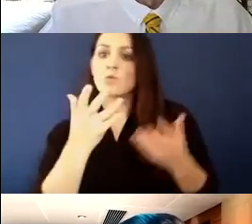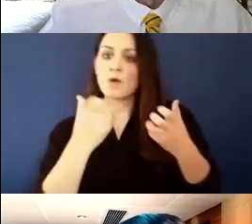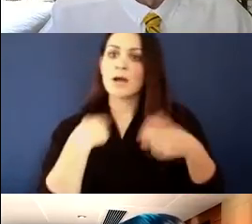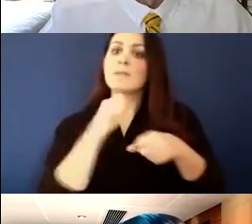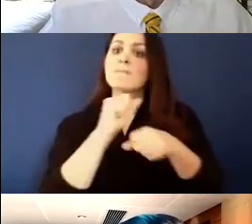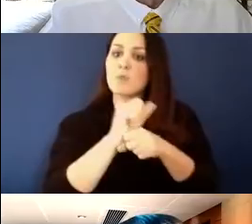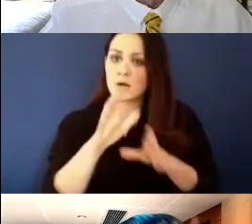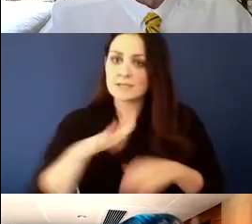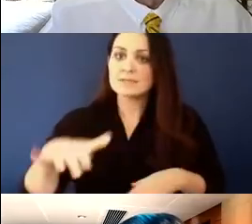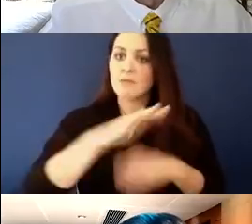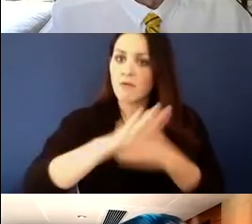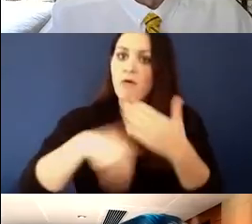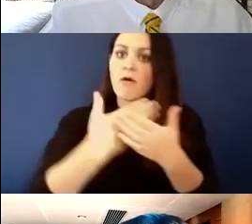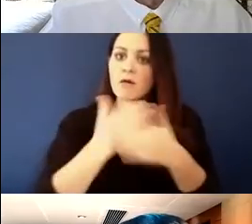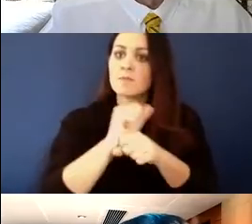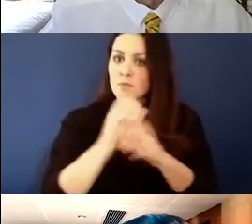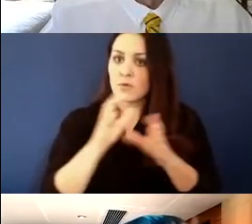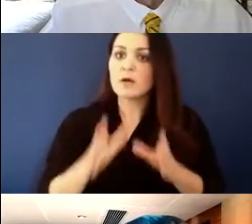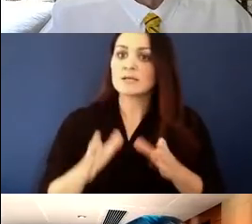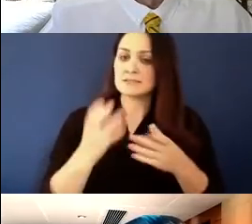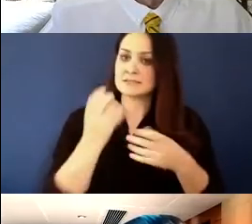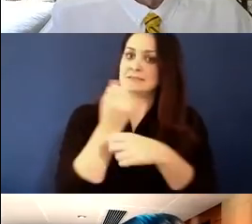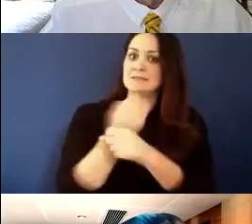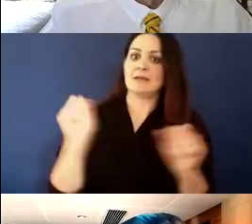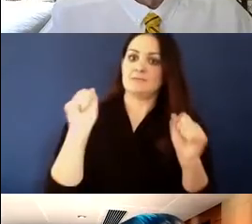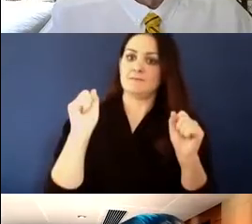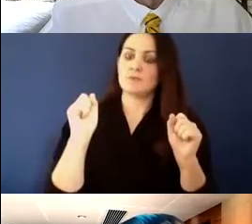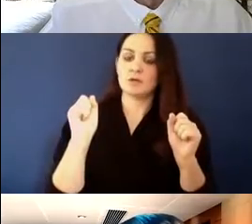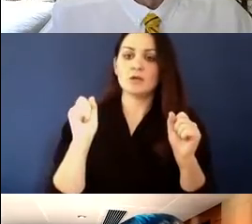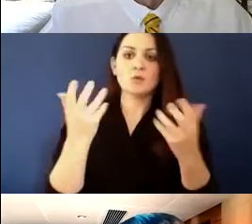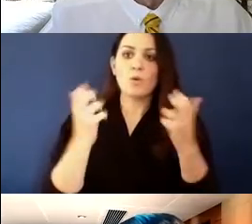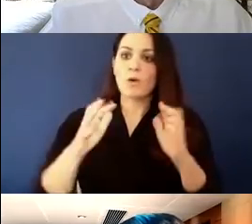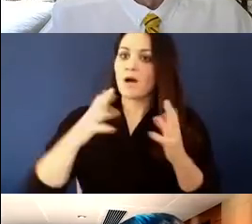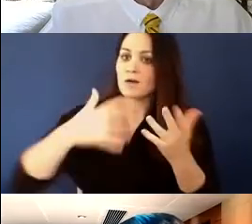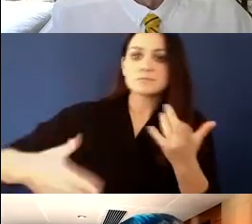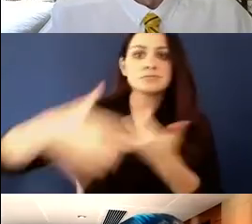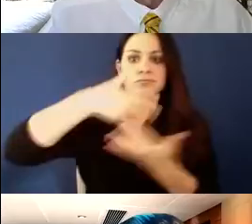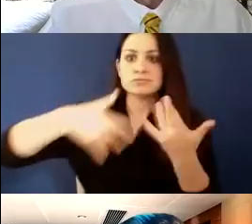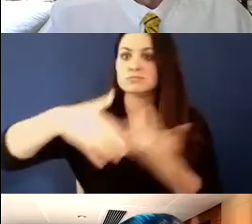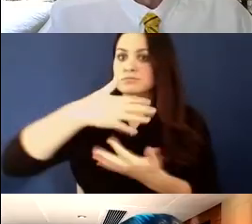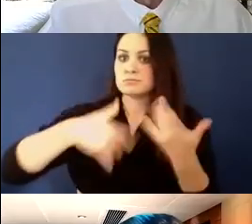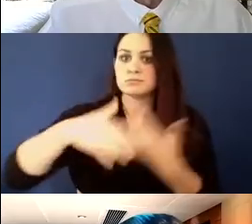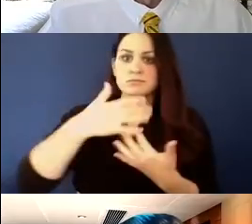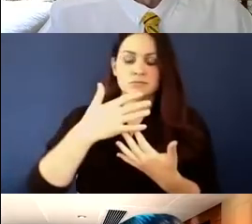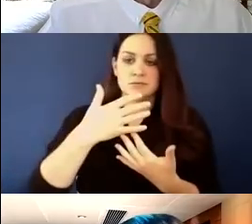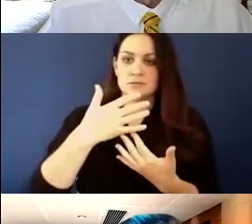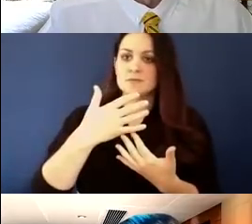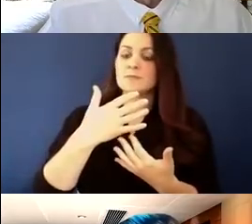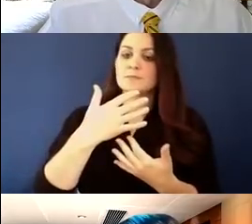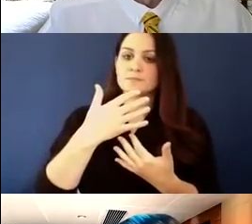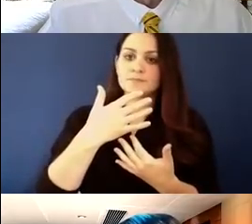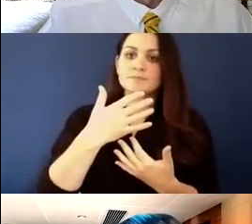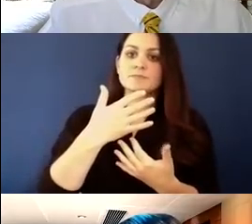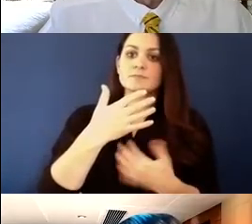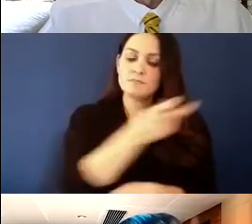keep them from coming into work and being on the Hill and having those patient caregivers as well as the